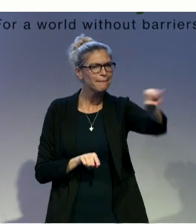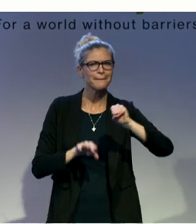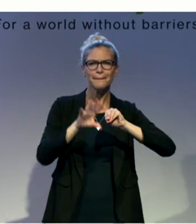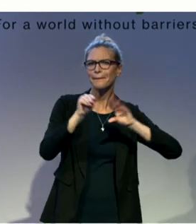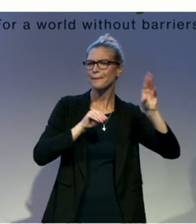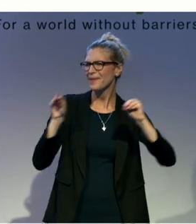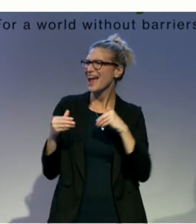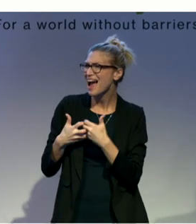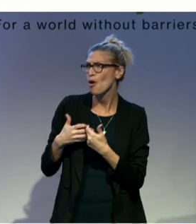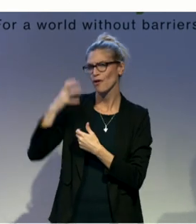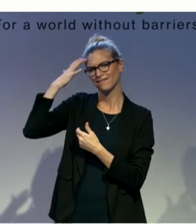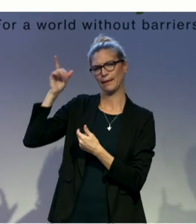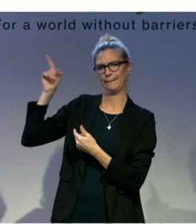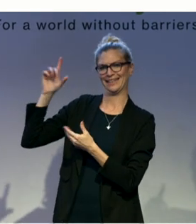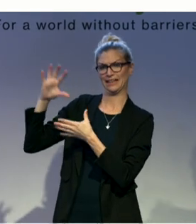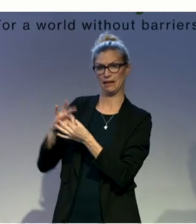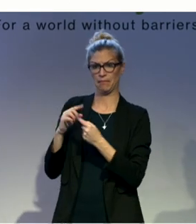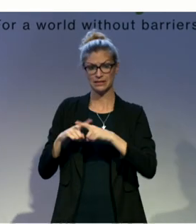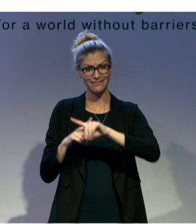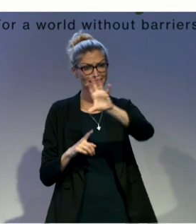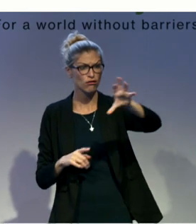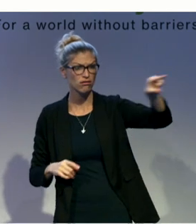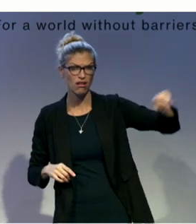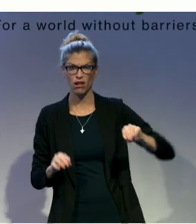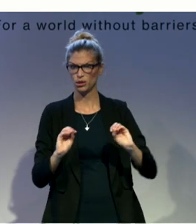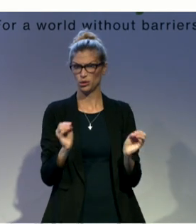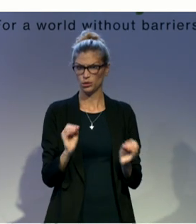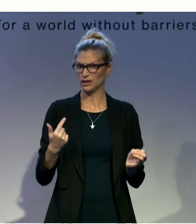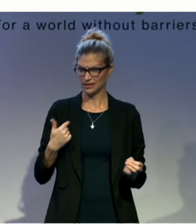any support services developed.